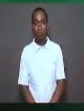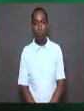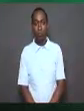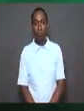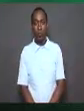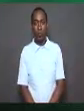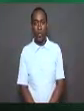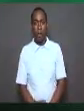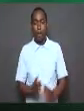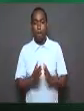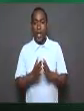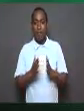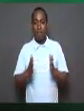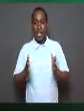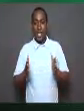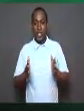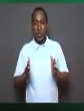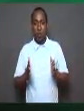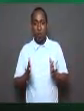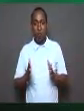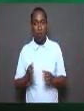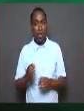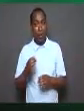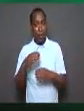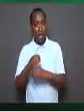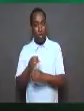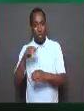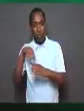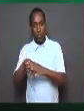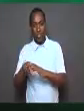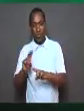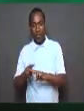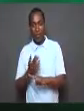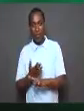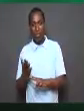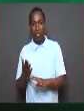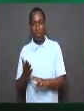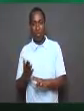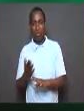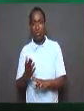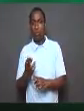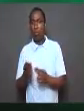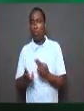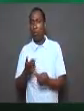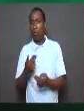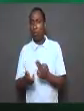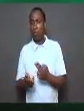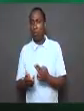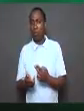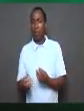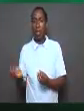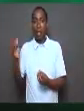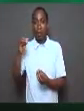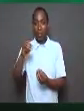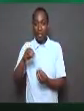The magnification of a specimen is not calculated by adding the